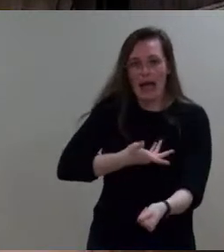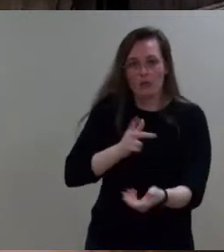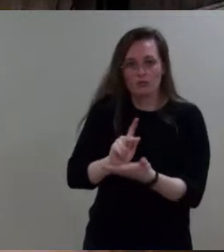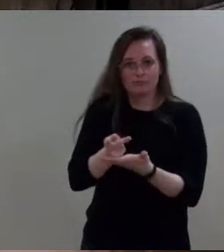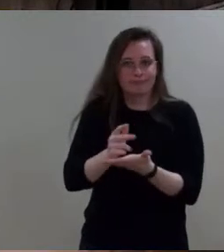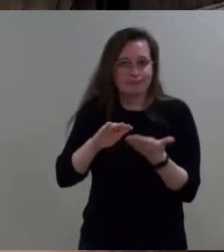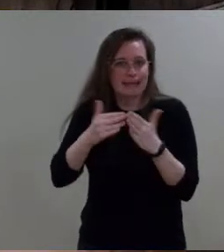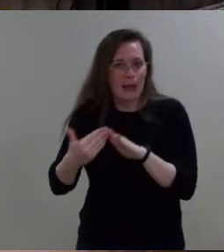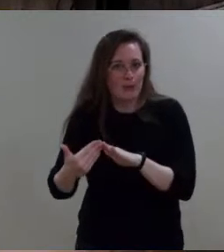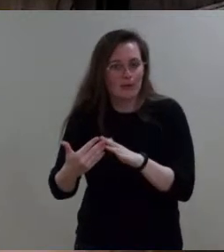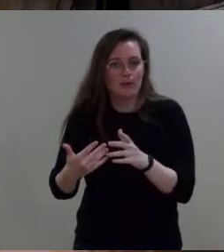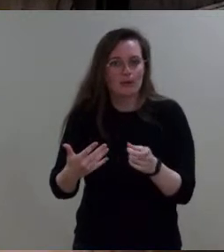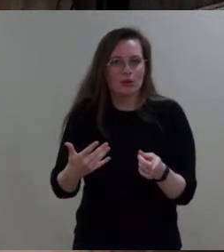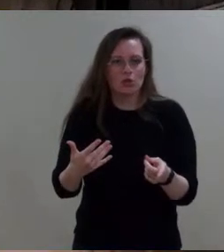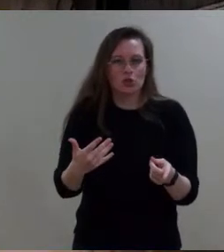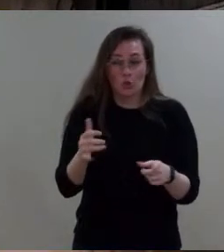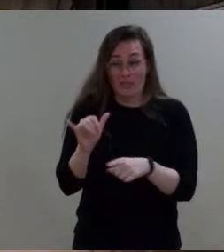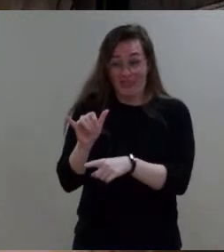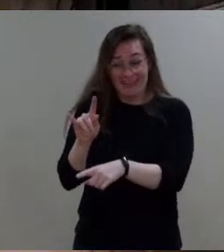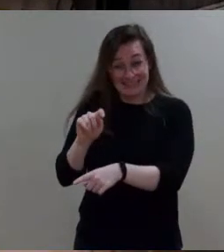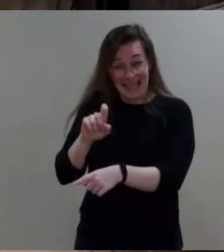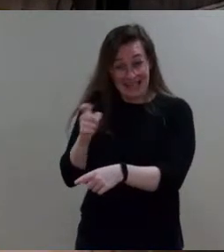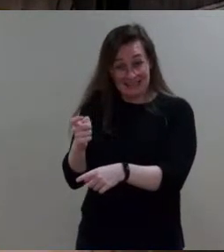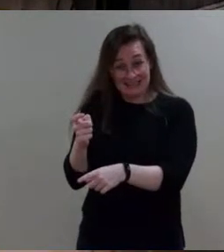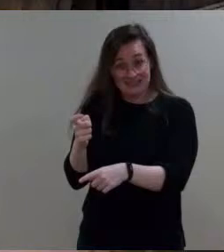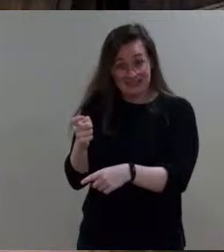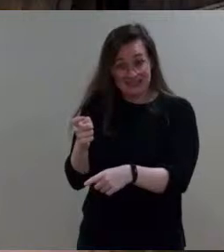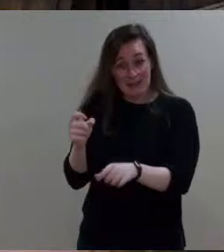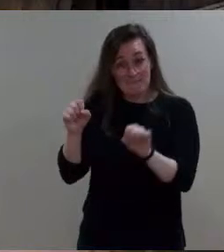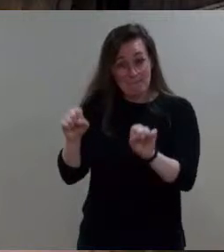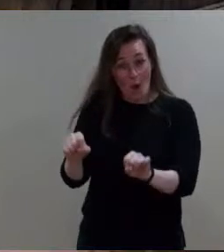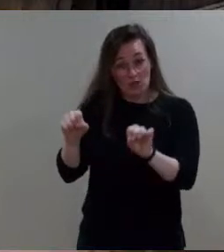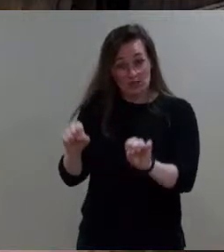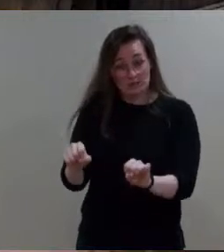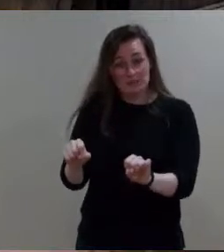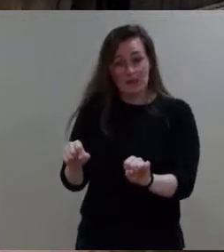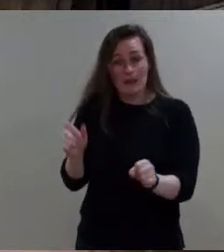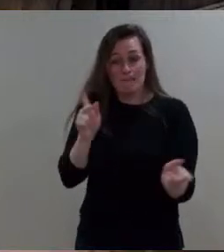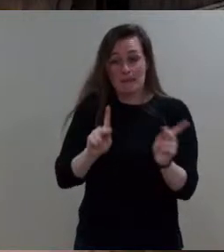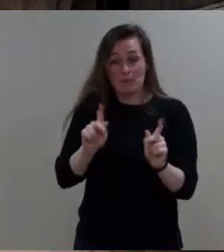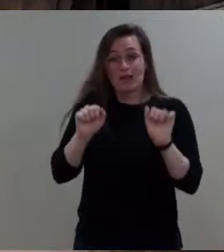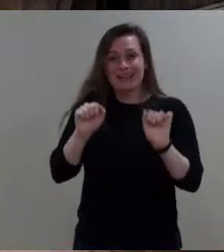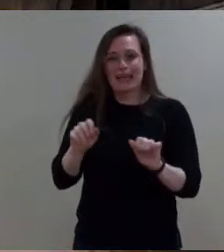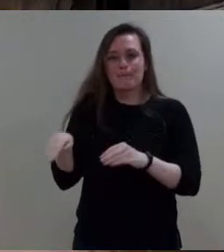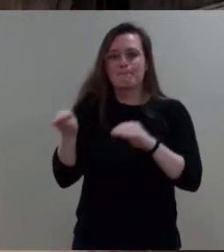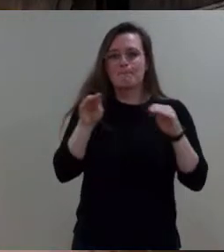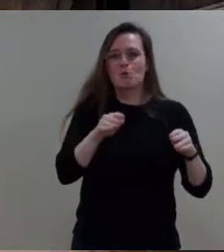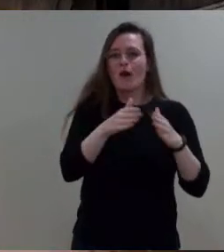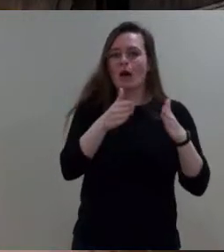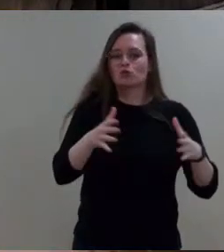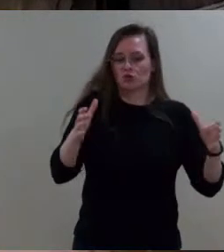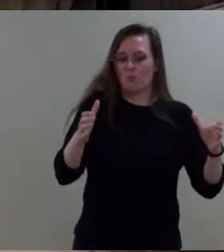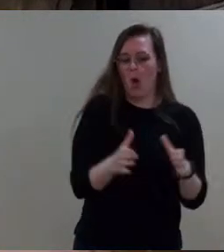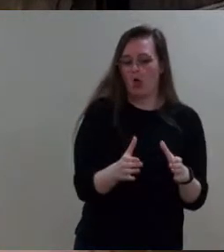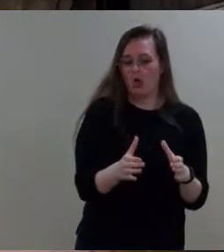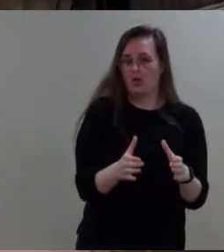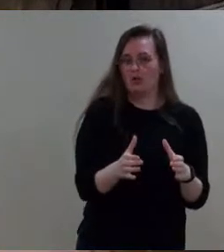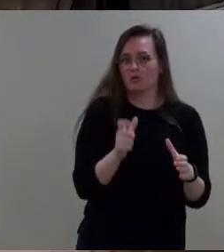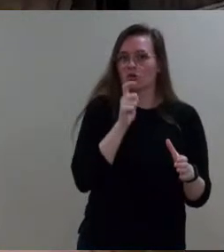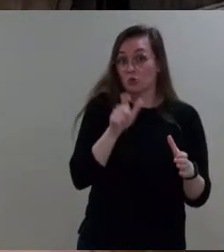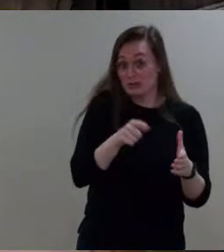a deed transfer tax to allow for people to downsize without having to pay that deed transfer tax, or is it a cut and dry, black and